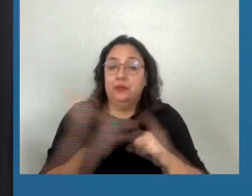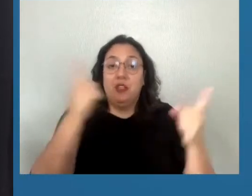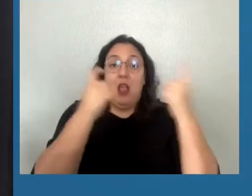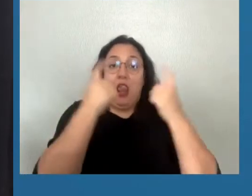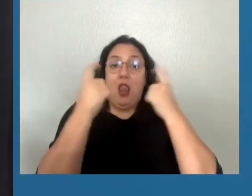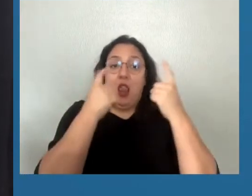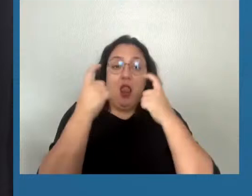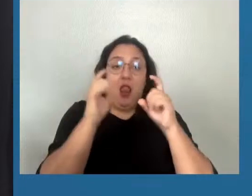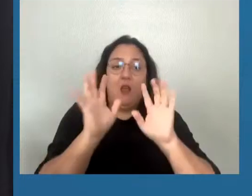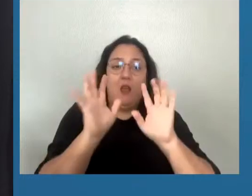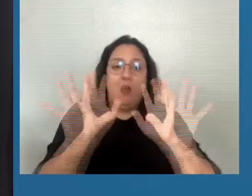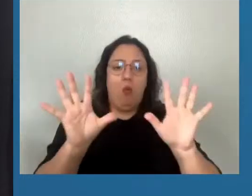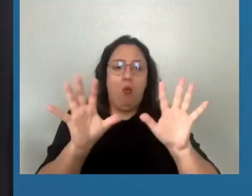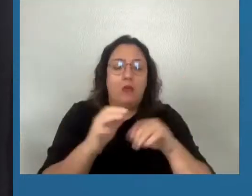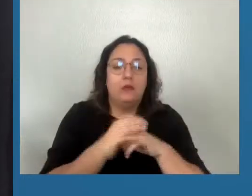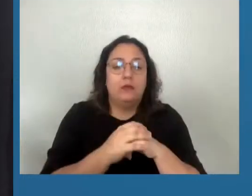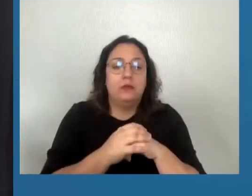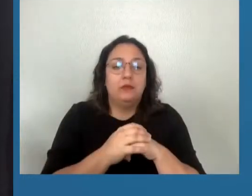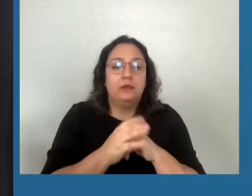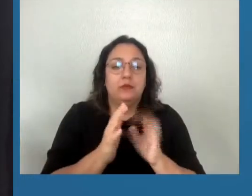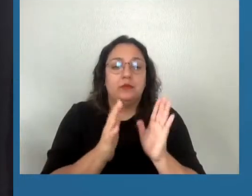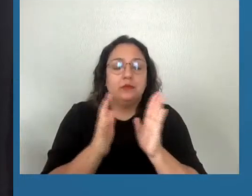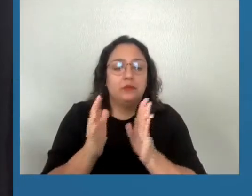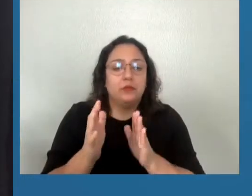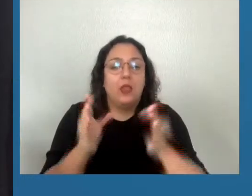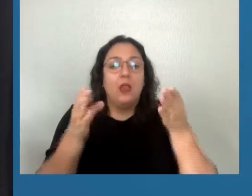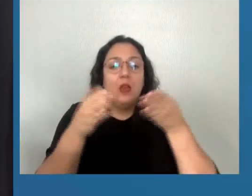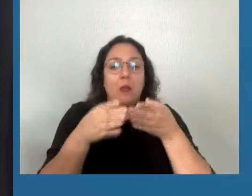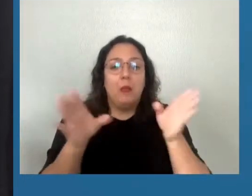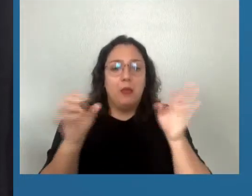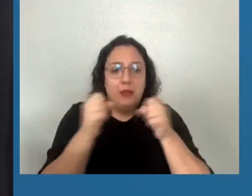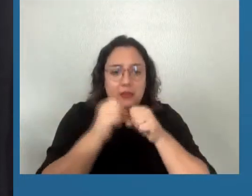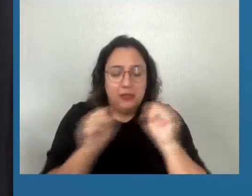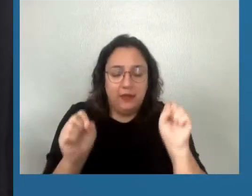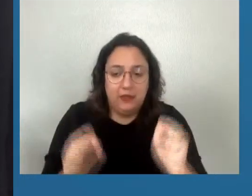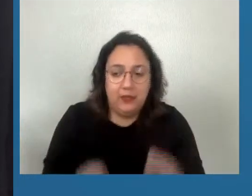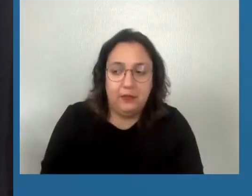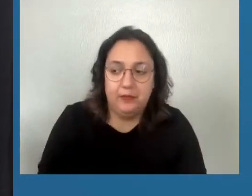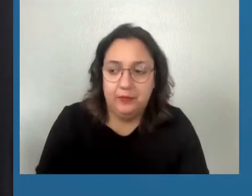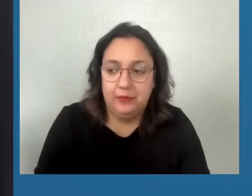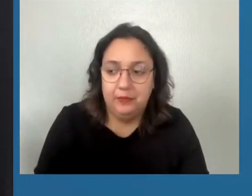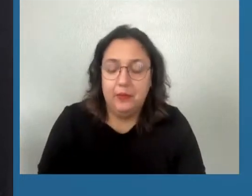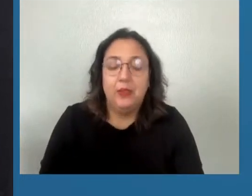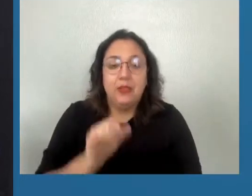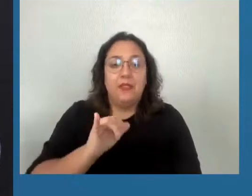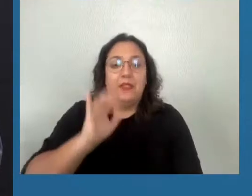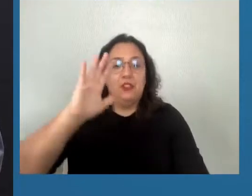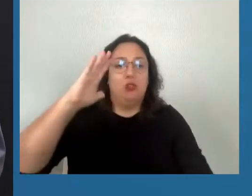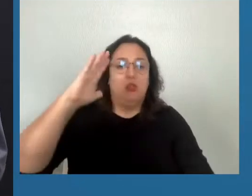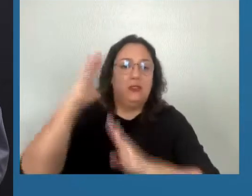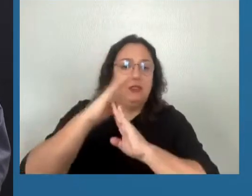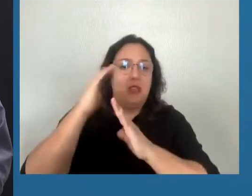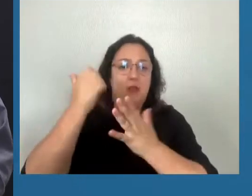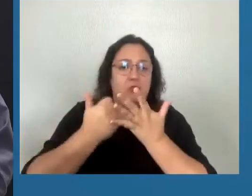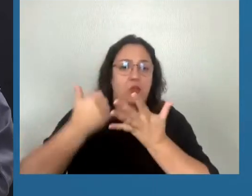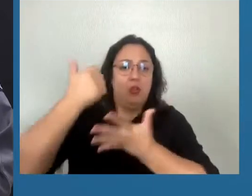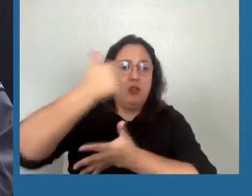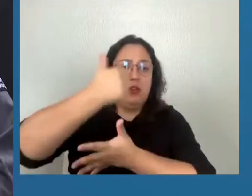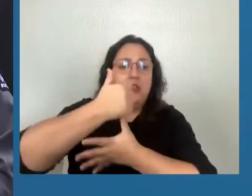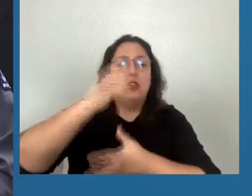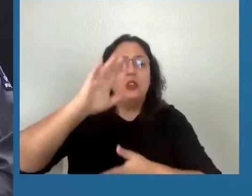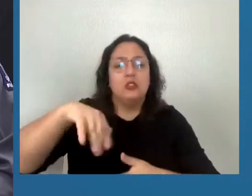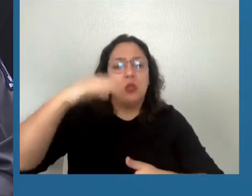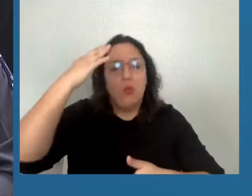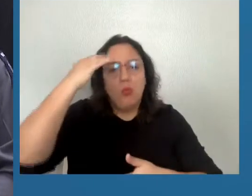was on the issue of public safety, you know, you've repeatedly said is your top priority Right. for the state. The wives of about 15 correctional officers,